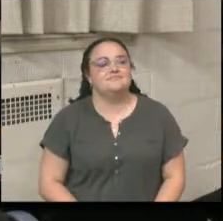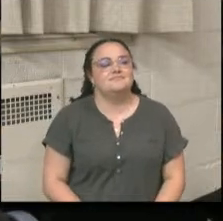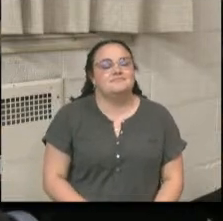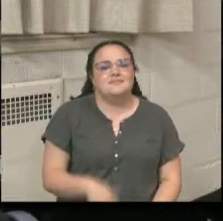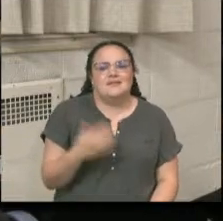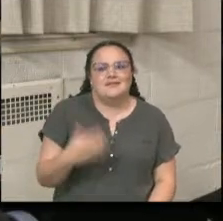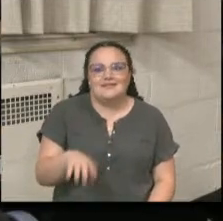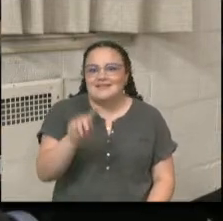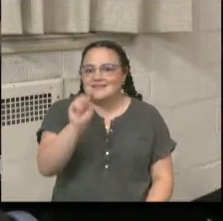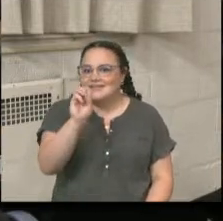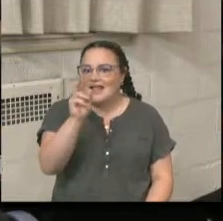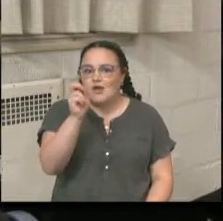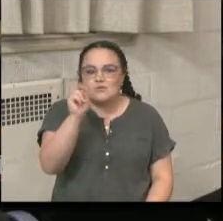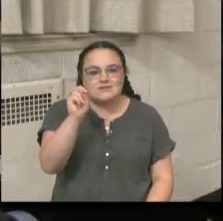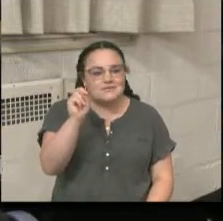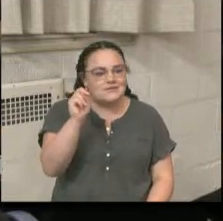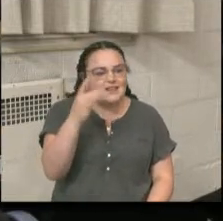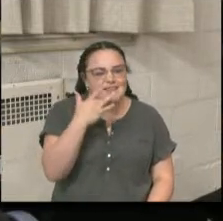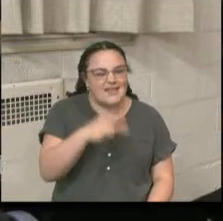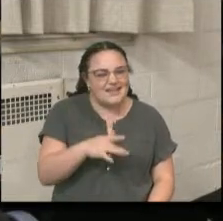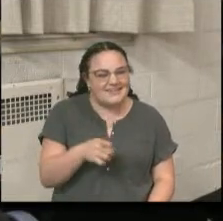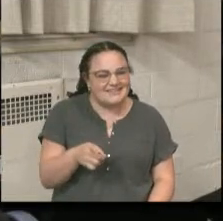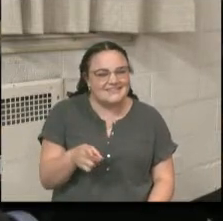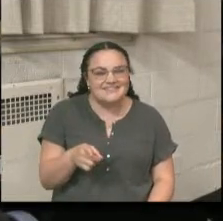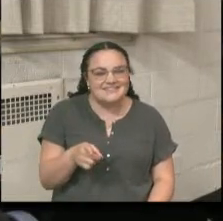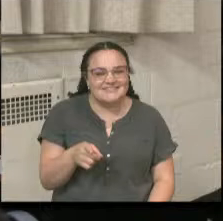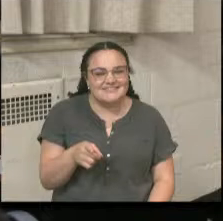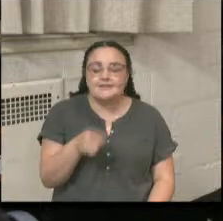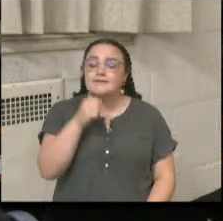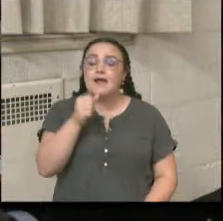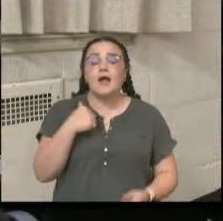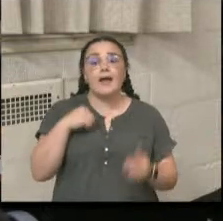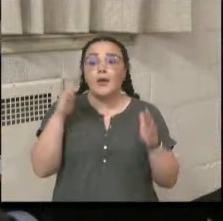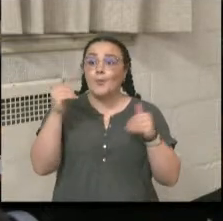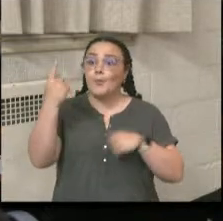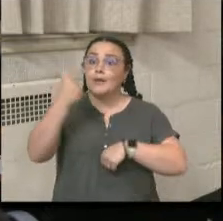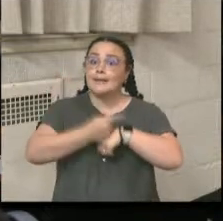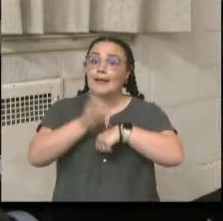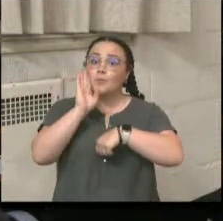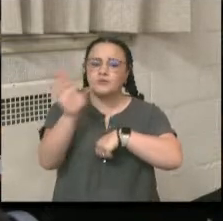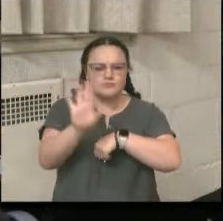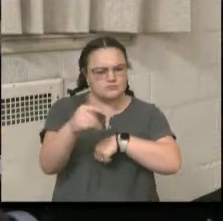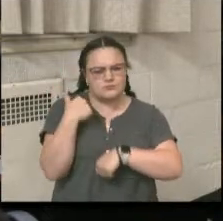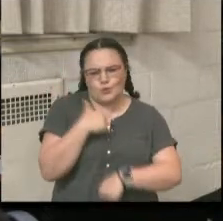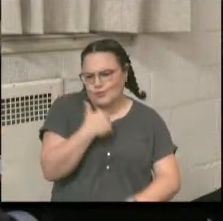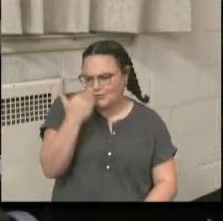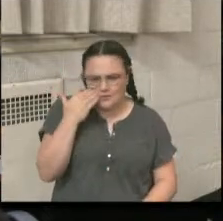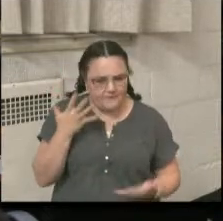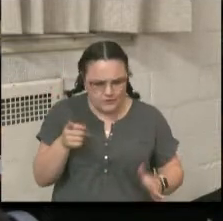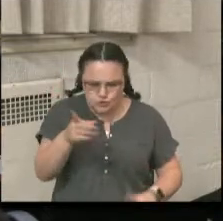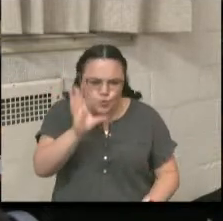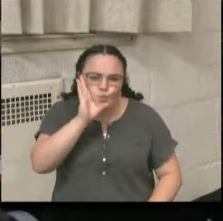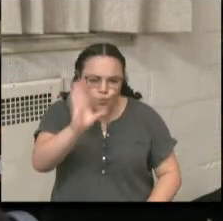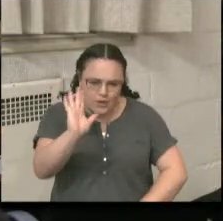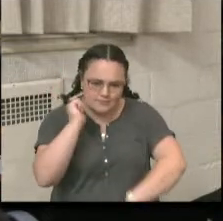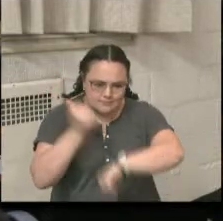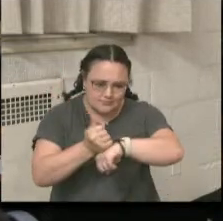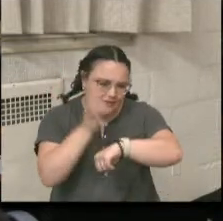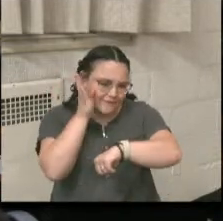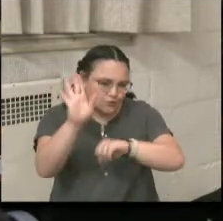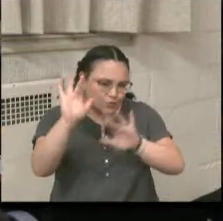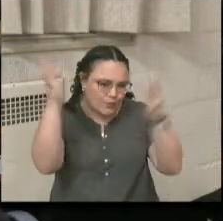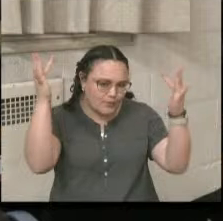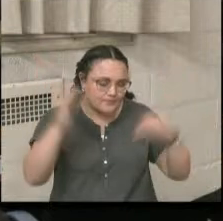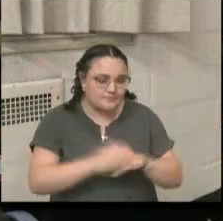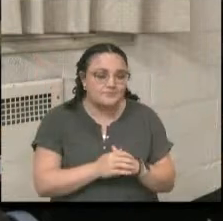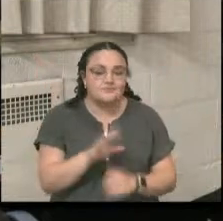Towson is absolutely lucky to have you. Not you hope to be, you will be. We already know. Thank you so much, Ms. Rivera-Forbes.